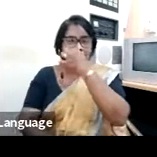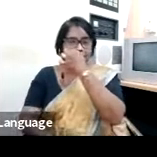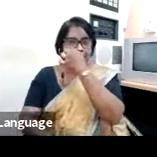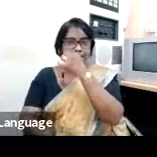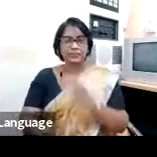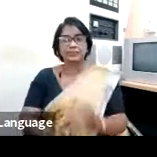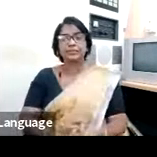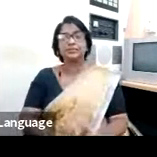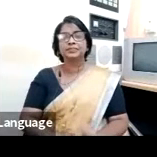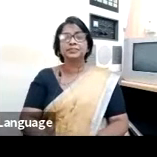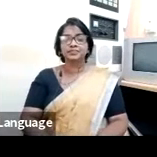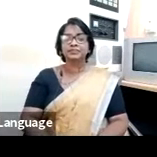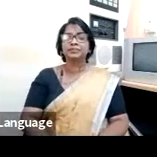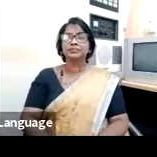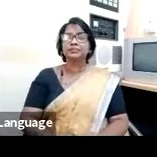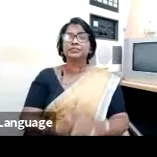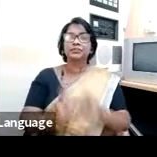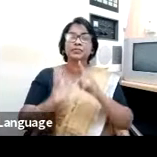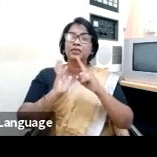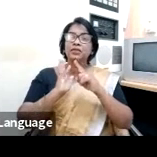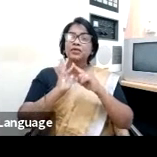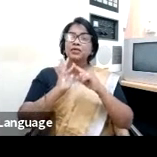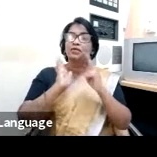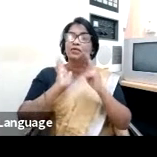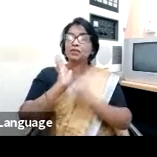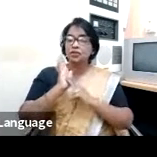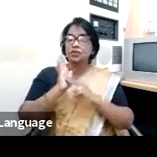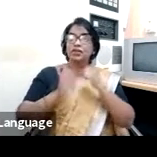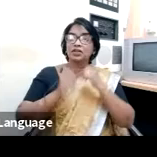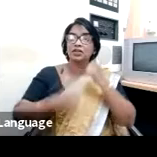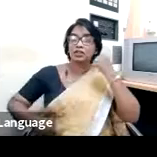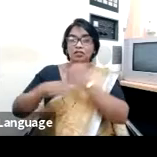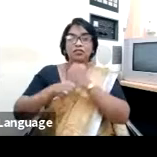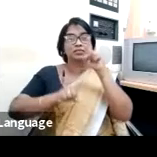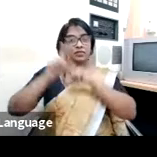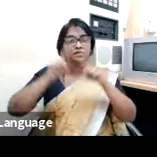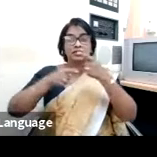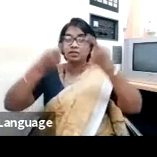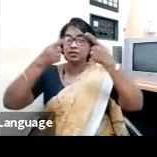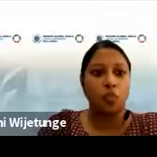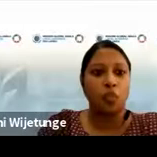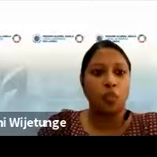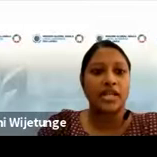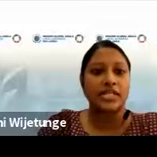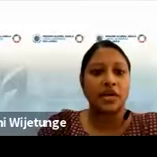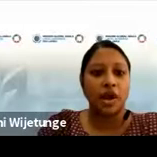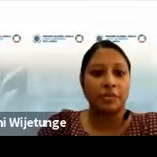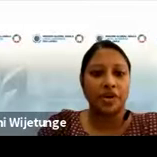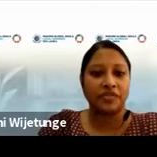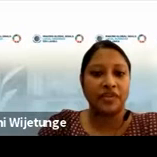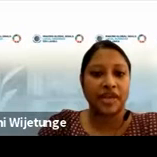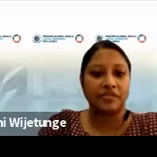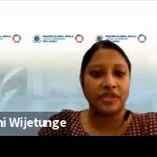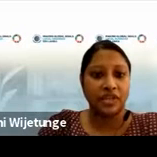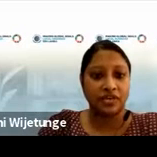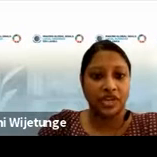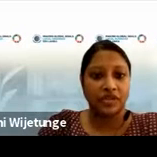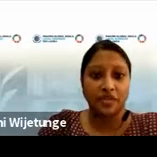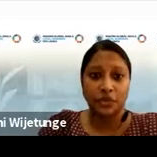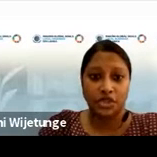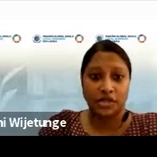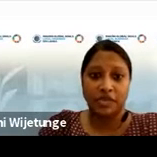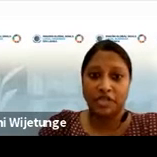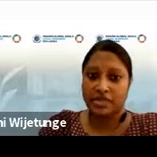Greetings from UN Global Compact Network Sri Lanka. Our next session is titled, What Does a